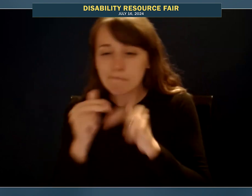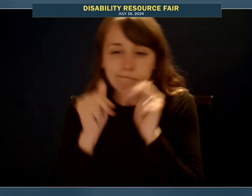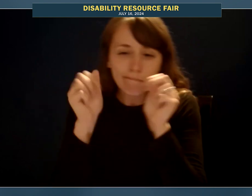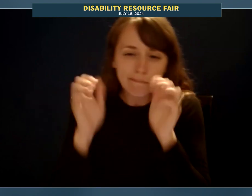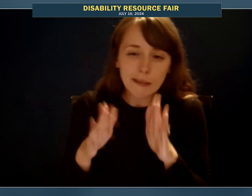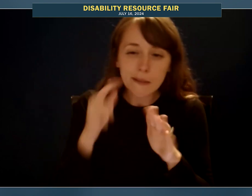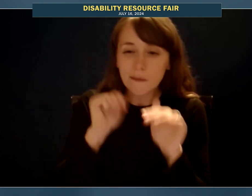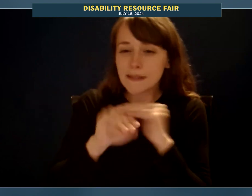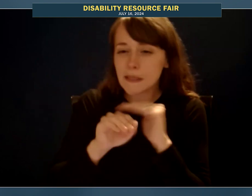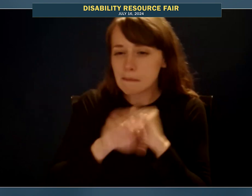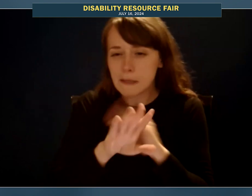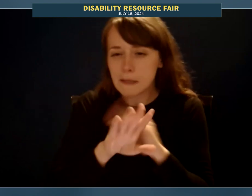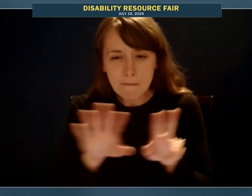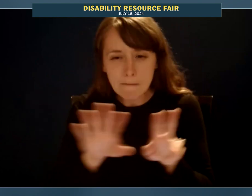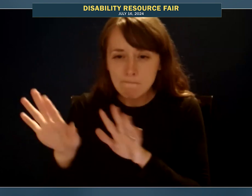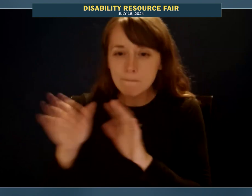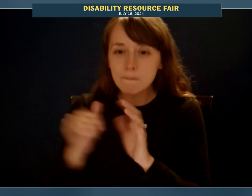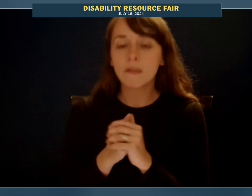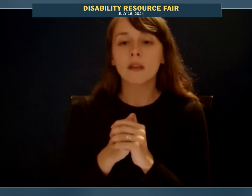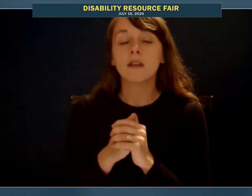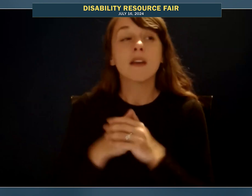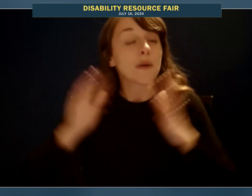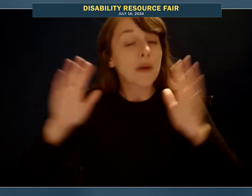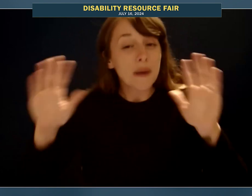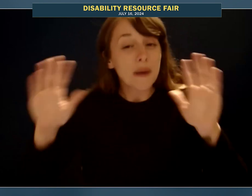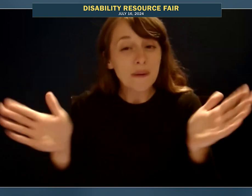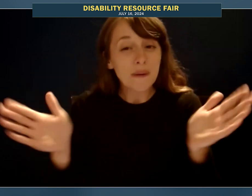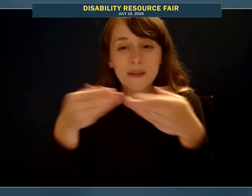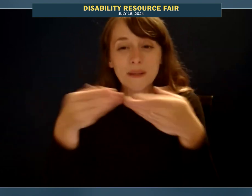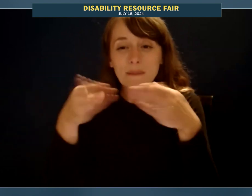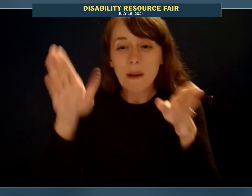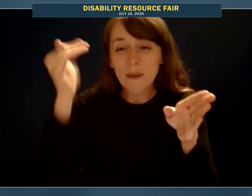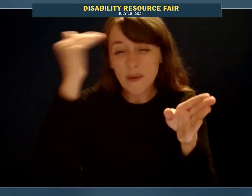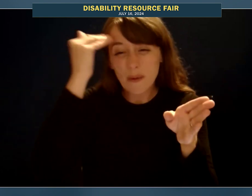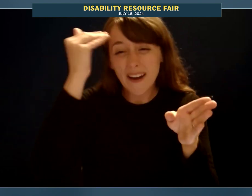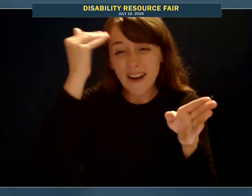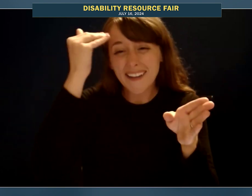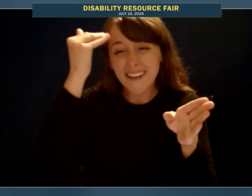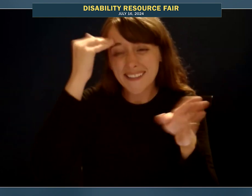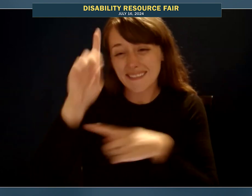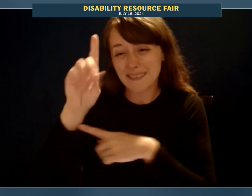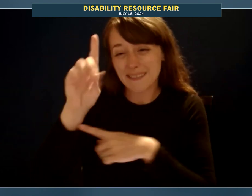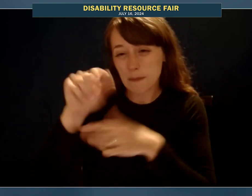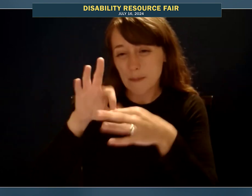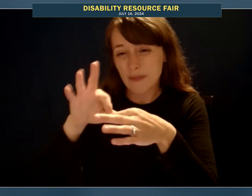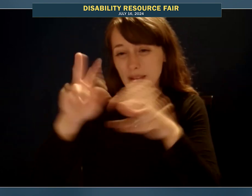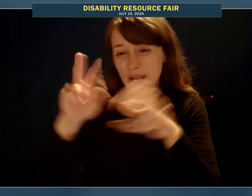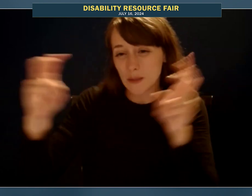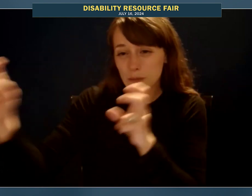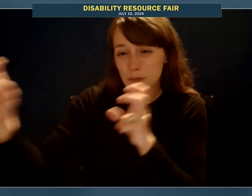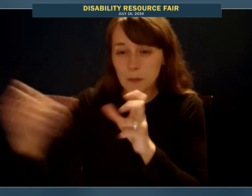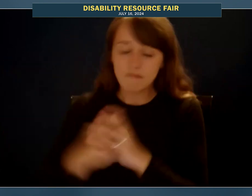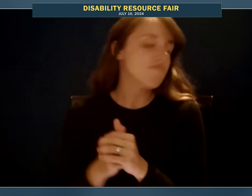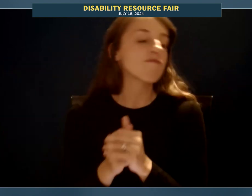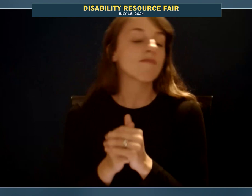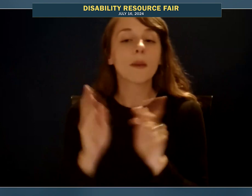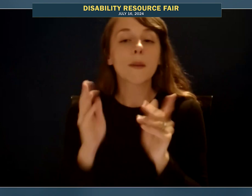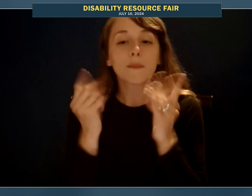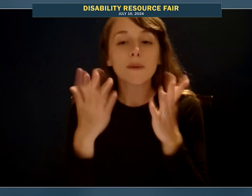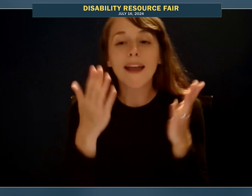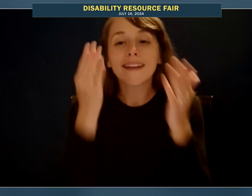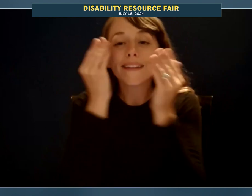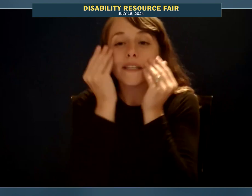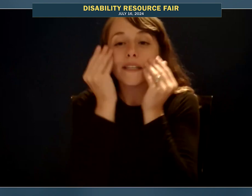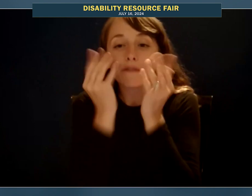accessibility, encourage public awareness of disability issues, provide information, referrals, and